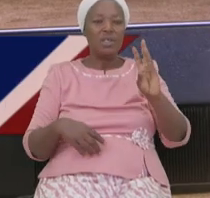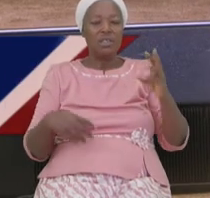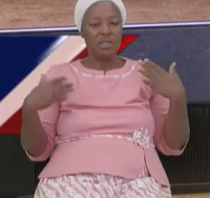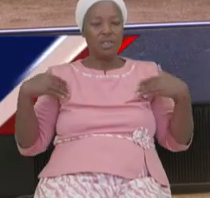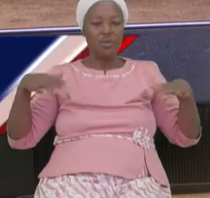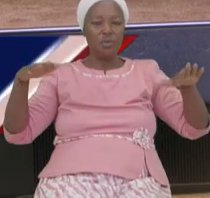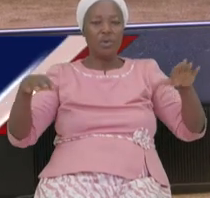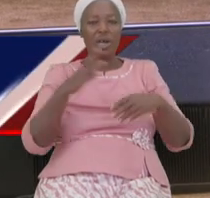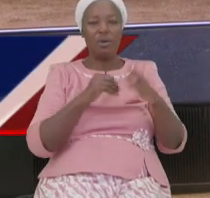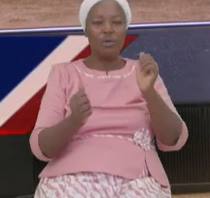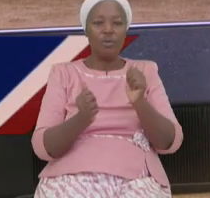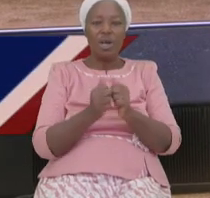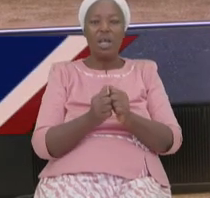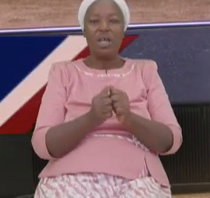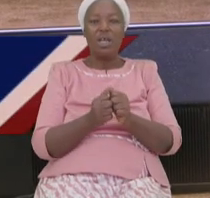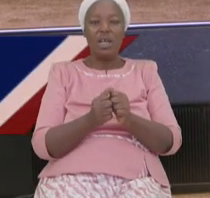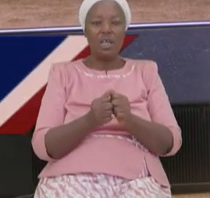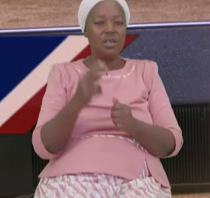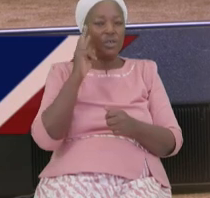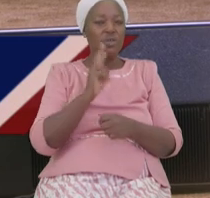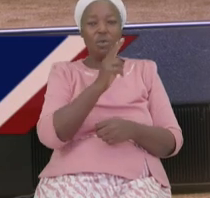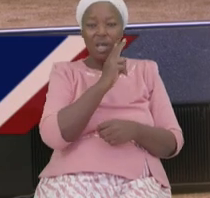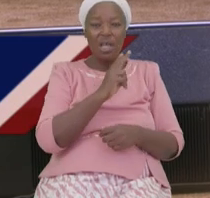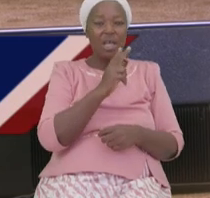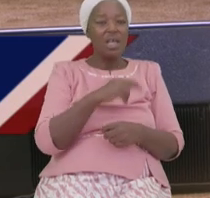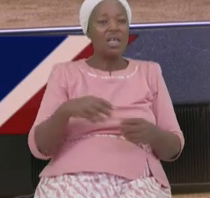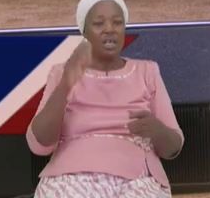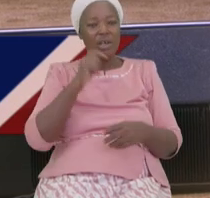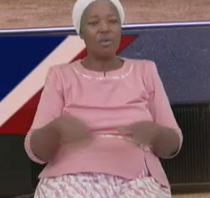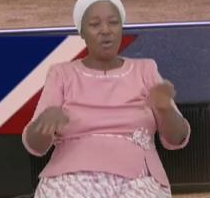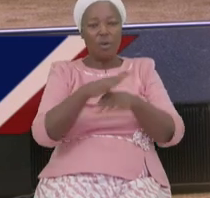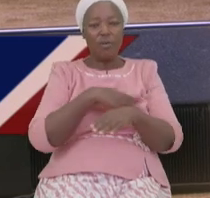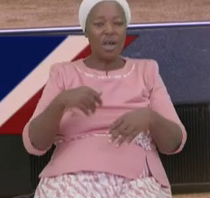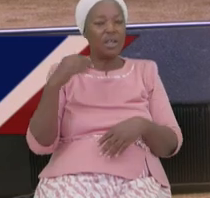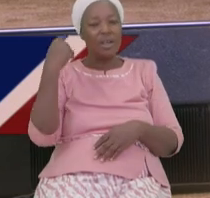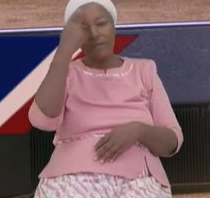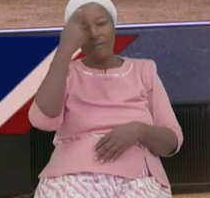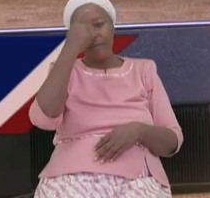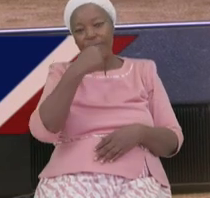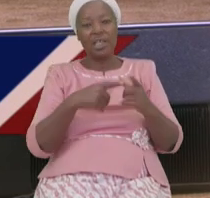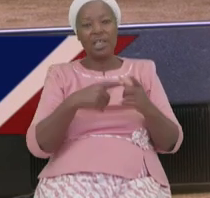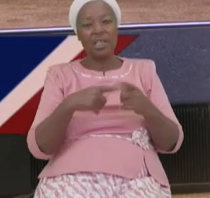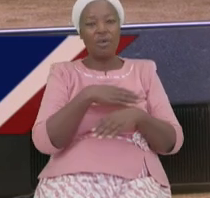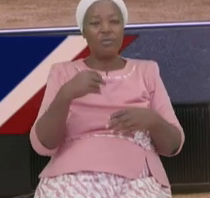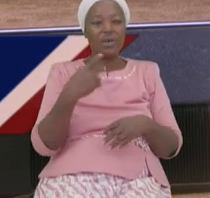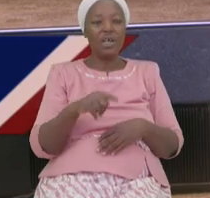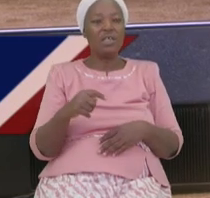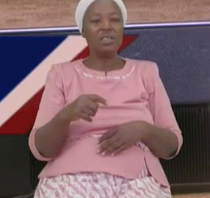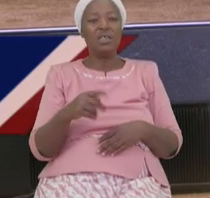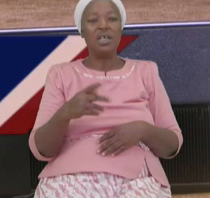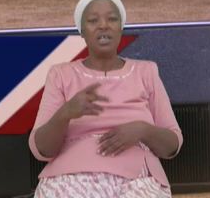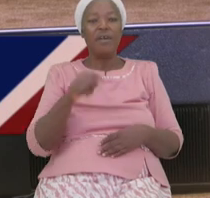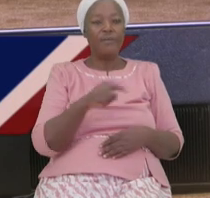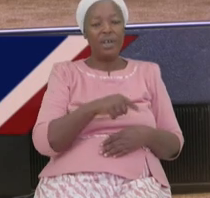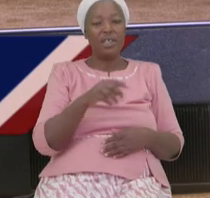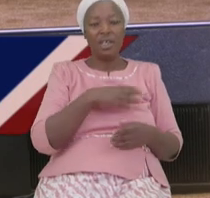with twain, he covered his face, and with twain, he covered his feet, and with twain, he did fly. Verse 3, and in verse